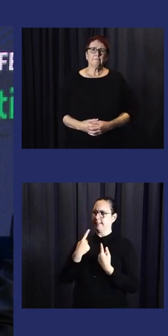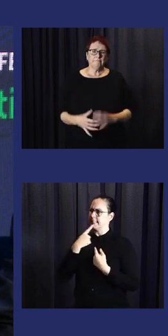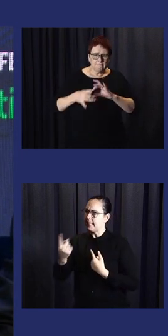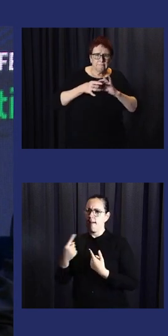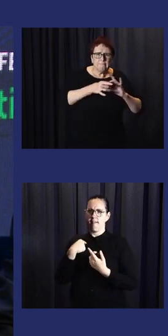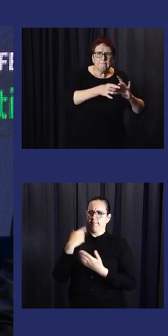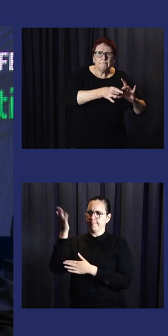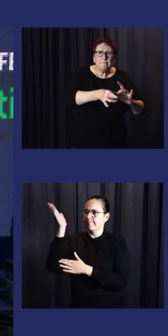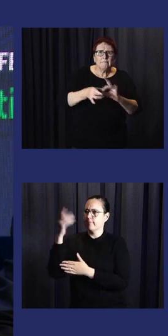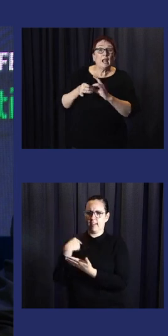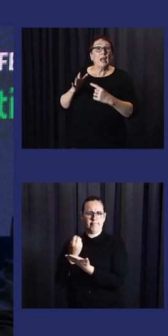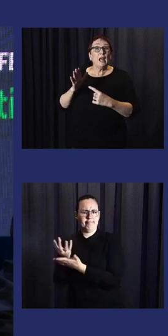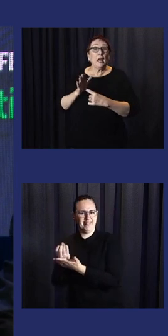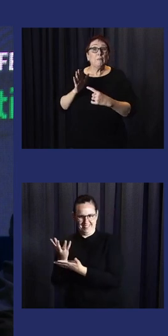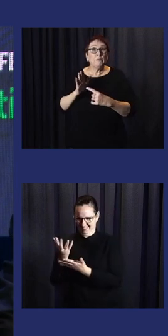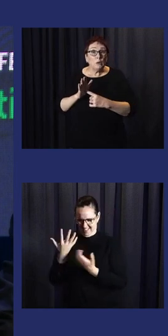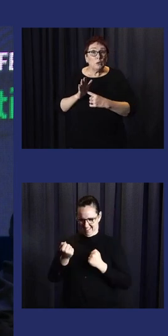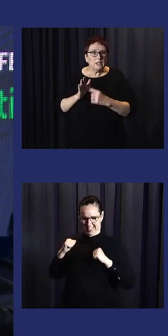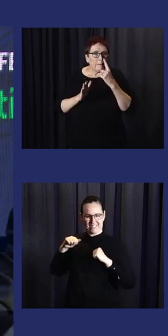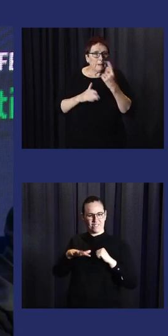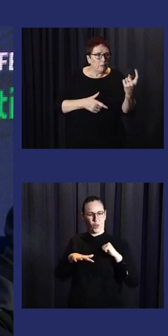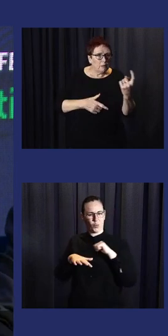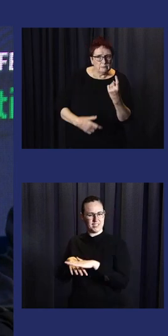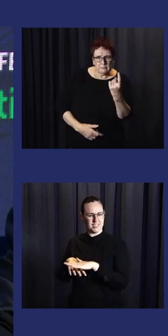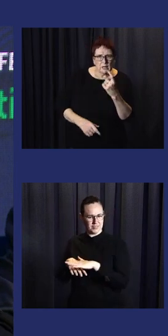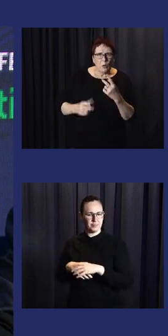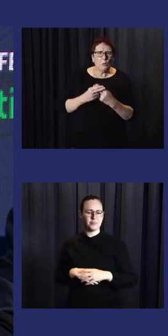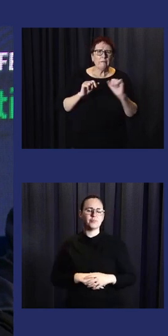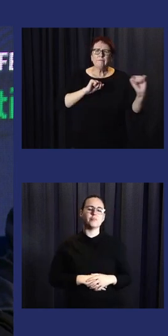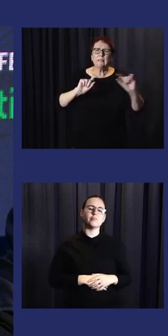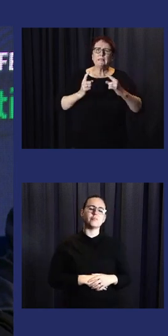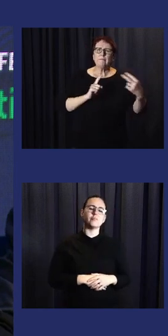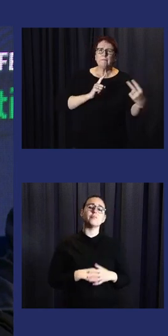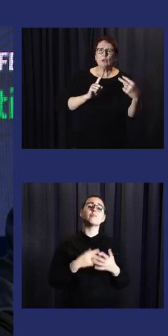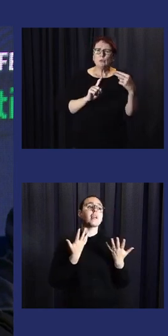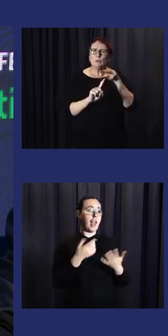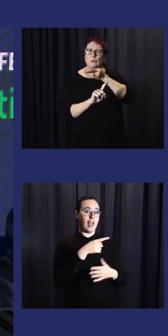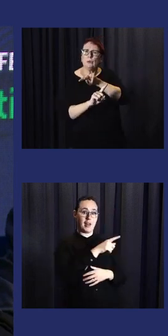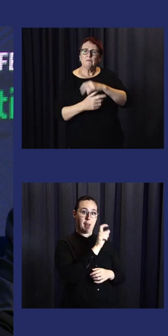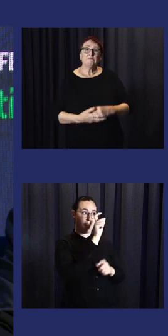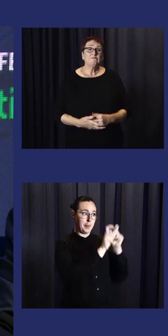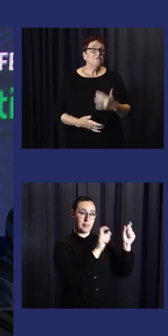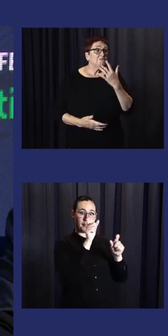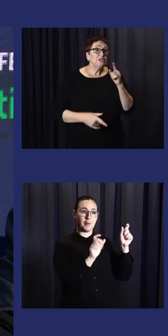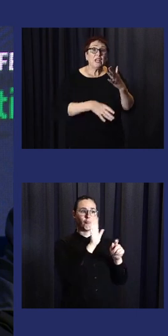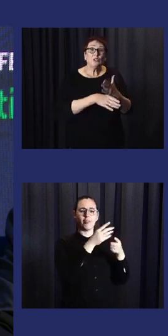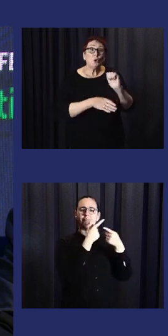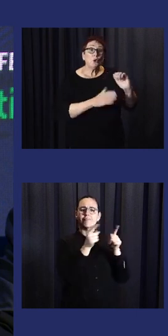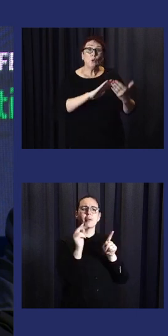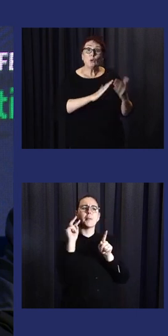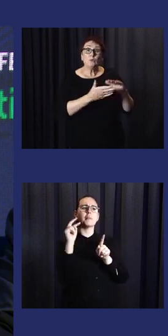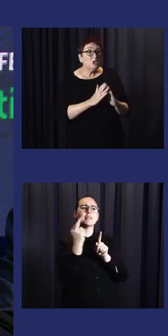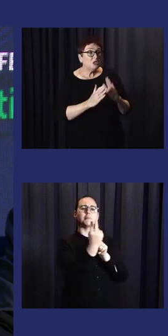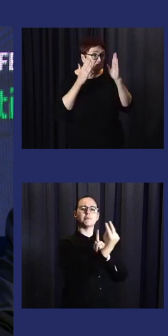important because they allow people to come in from many different angles. If you're someone who's working in your particular community